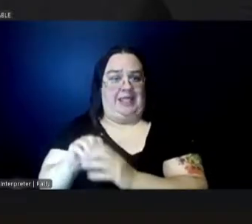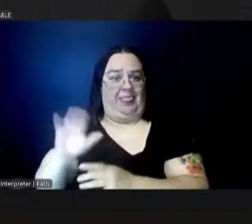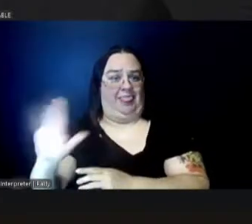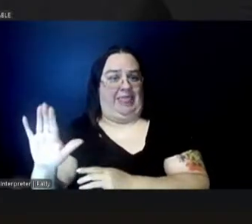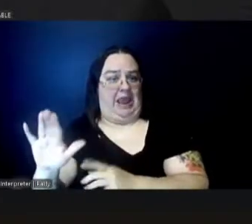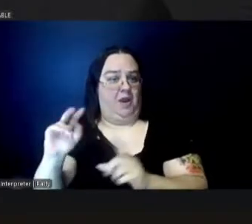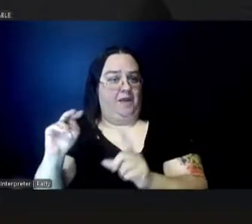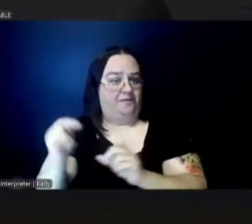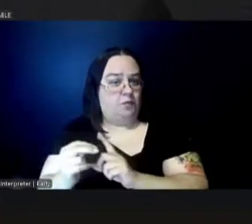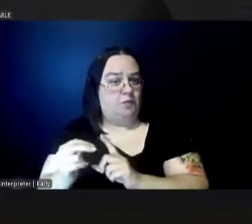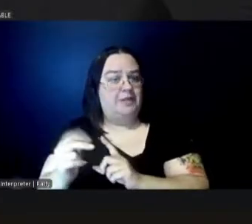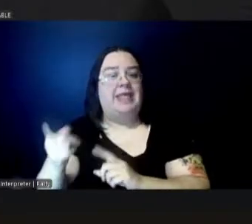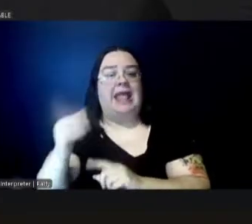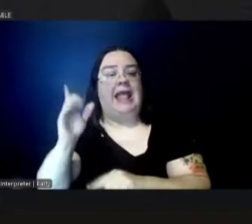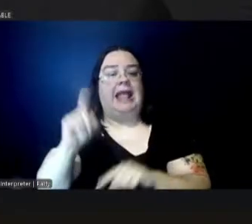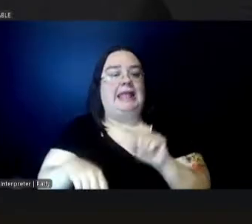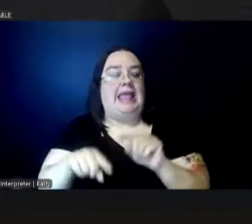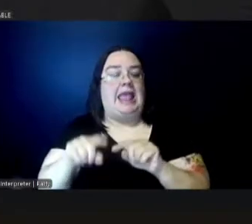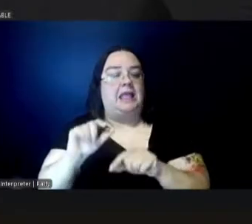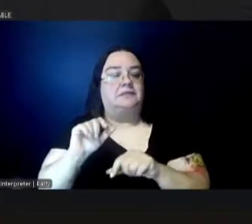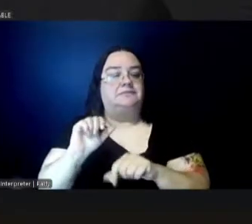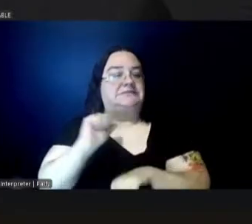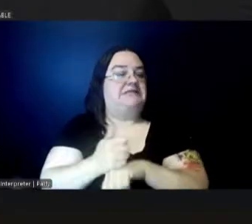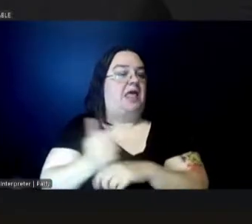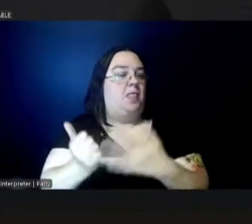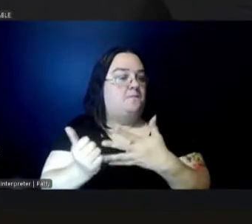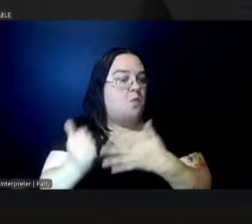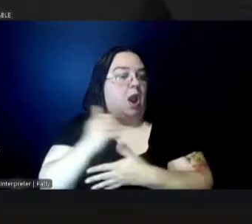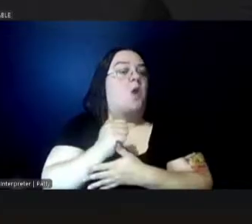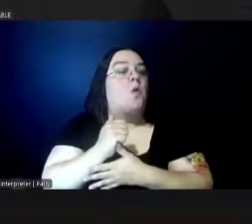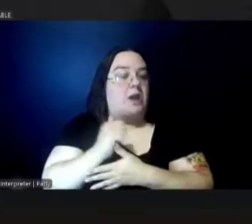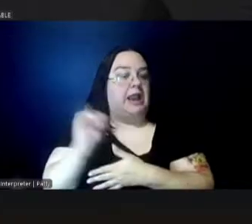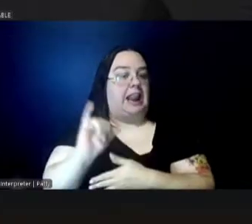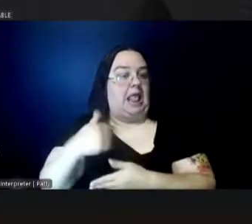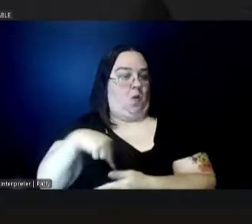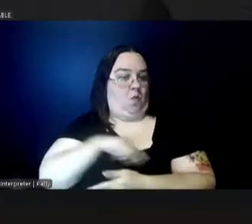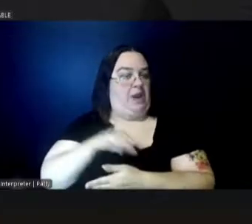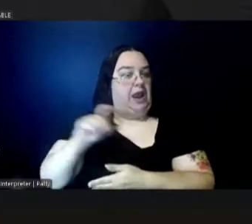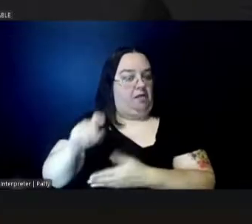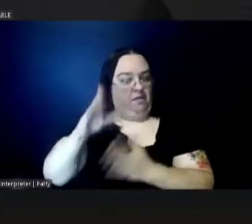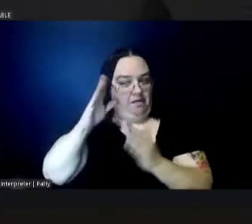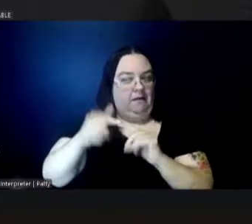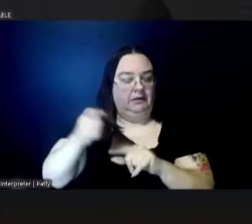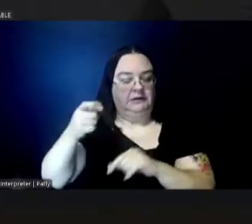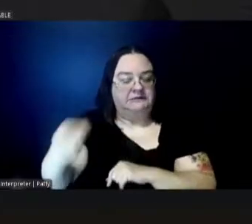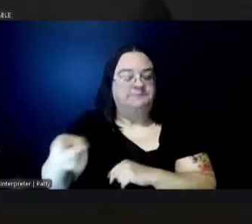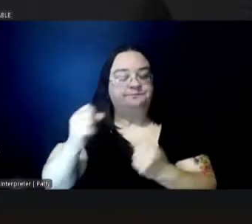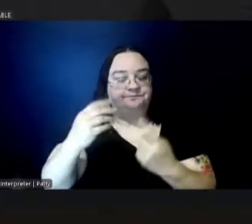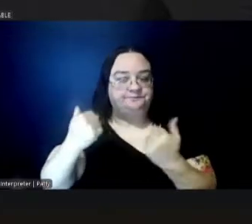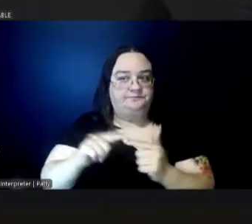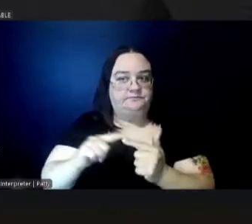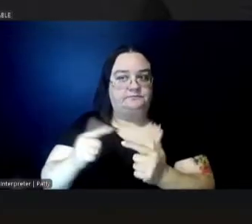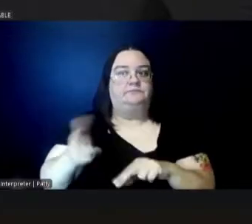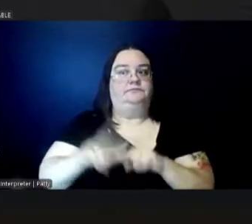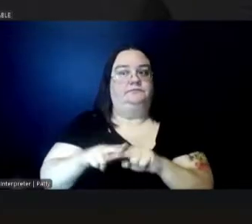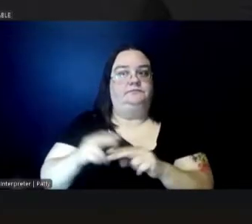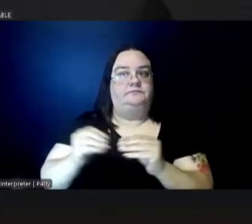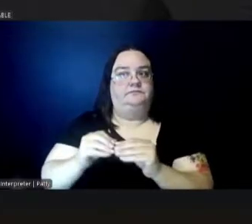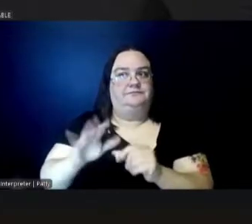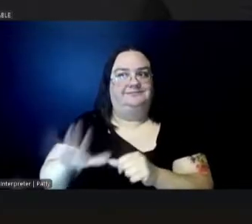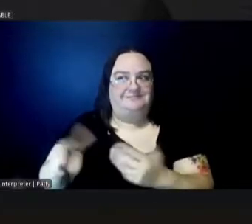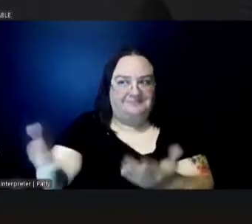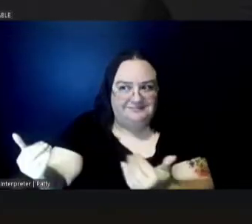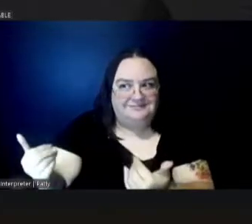put as the priority that they need to put on it at times. So we're trying to ramp up the pressure on that. And